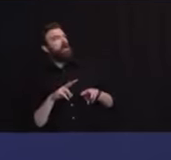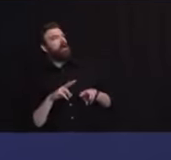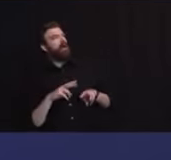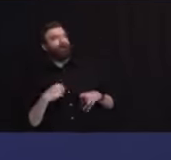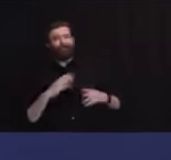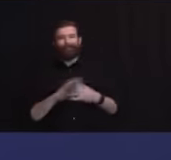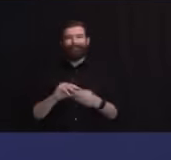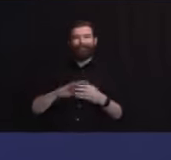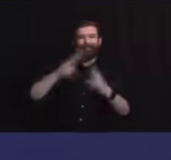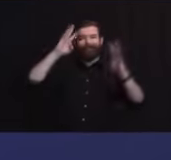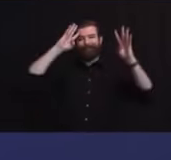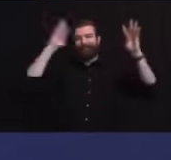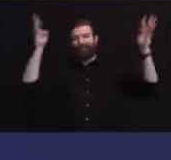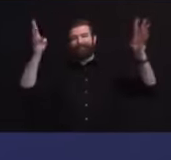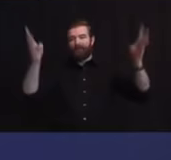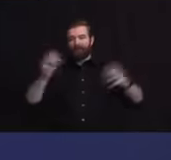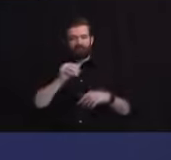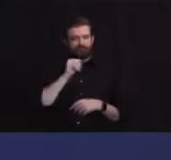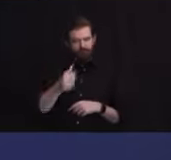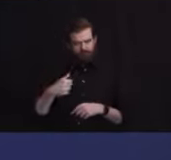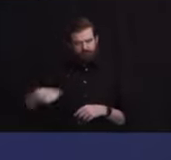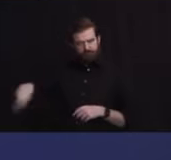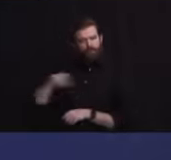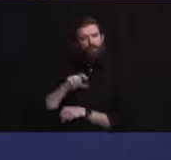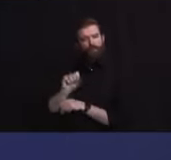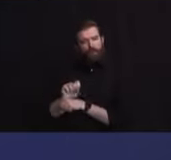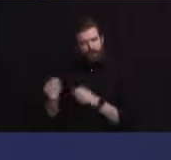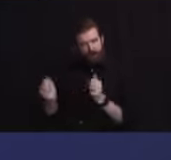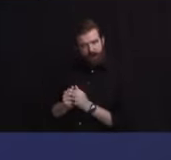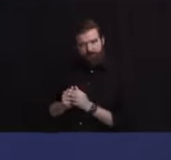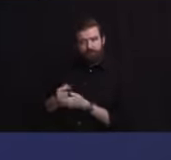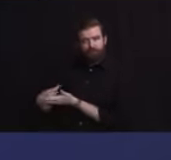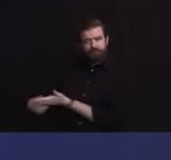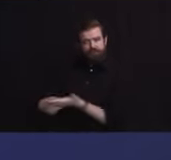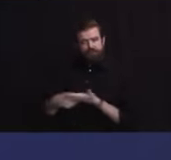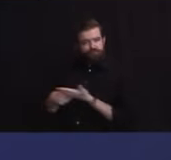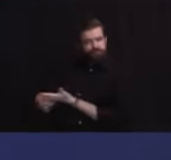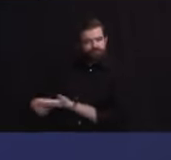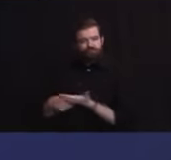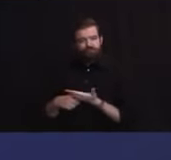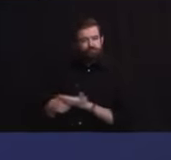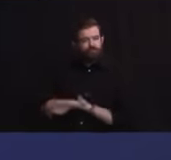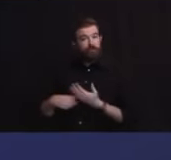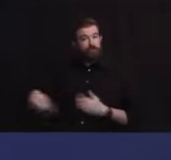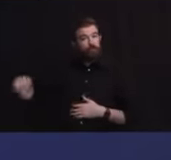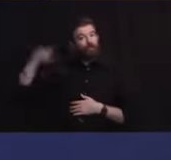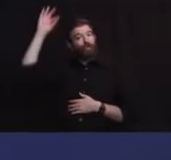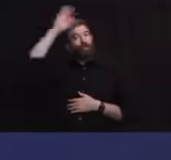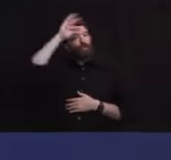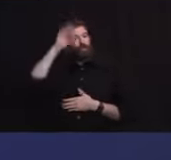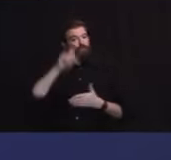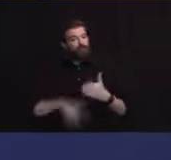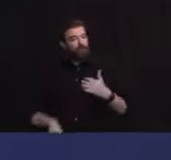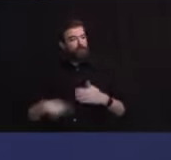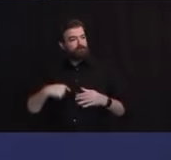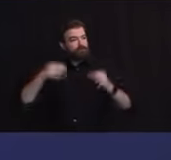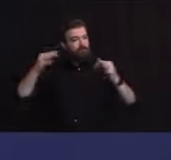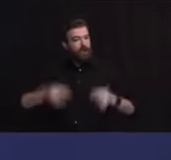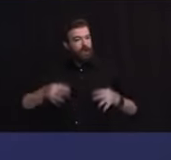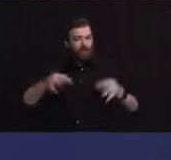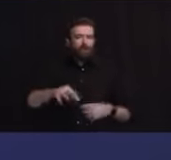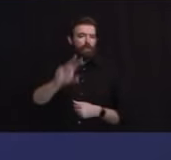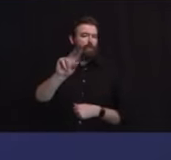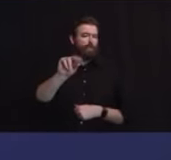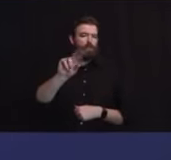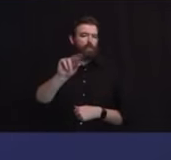an especially heavy dose of our great leaders in the Department of Health. Judy, I mean, backslide for me would